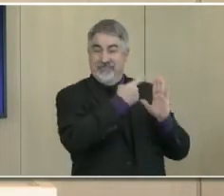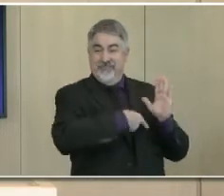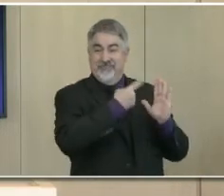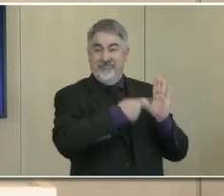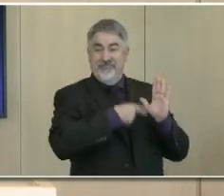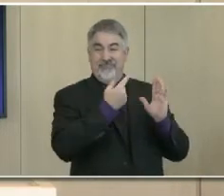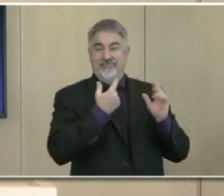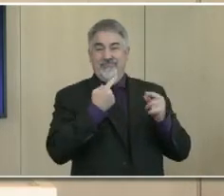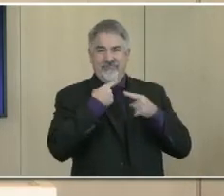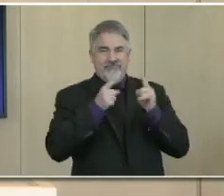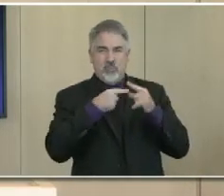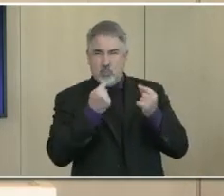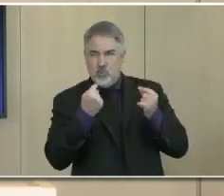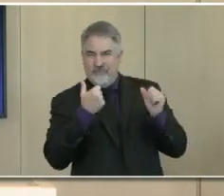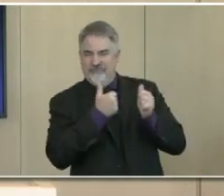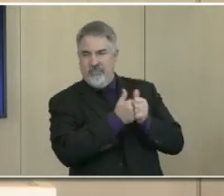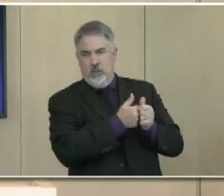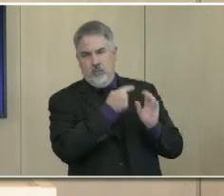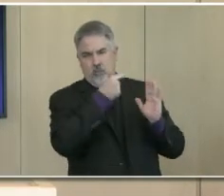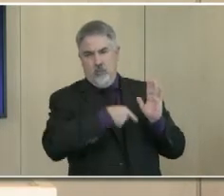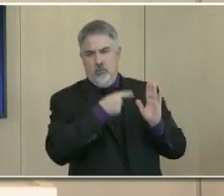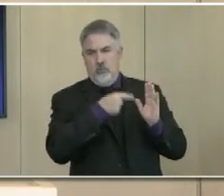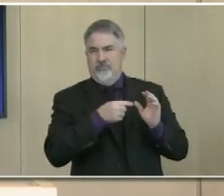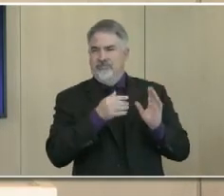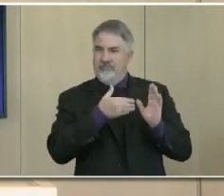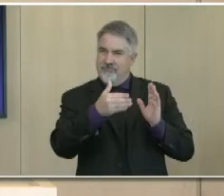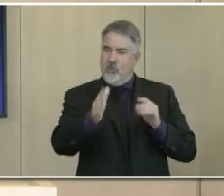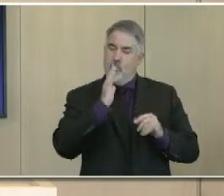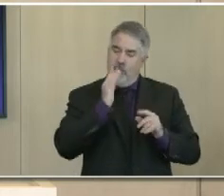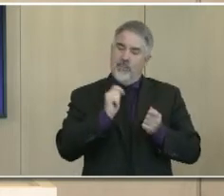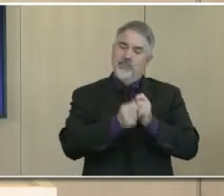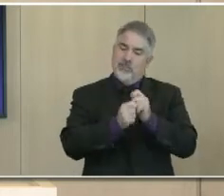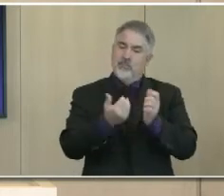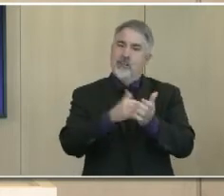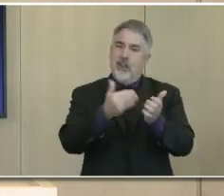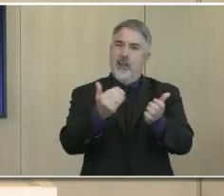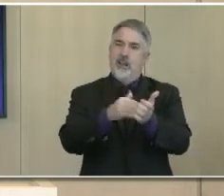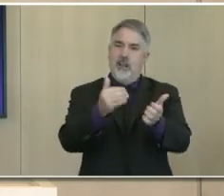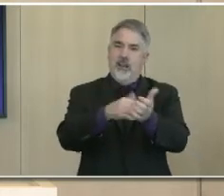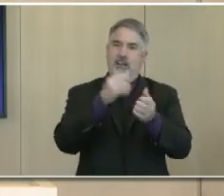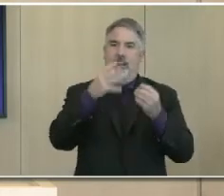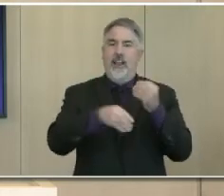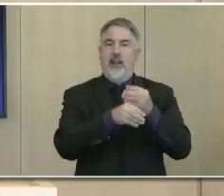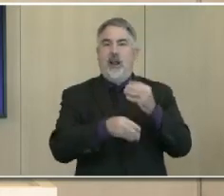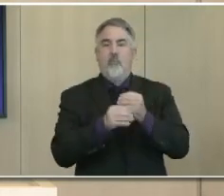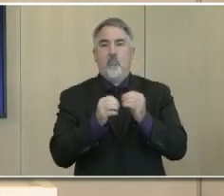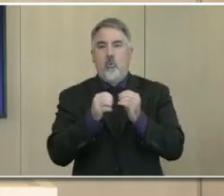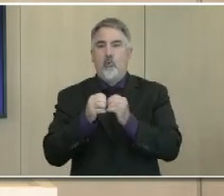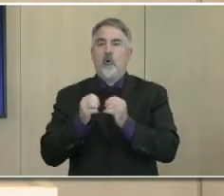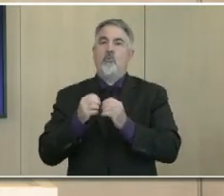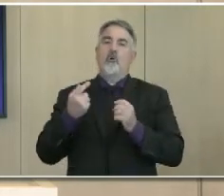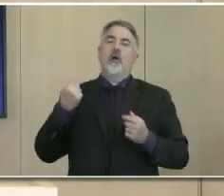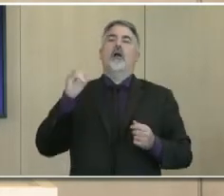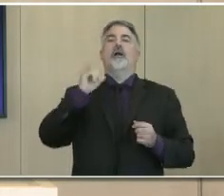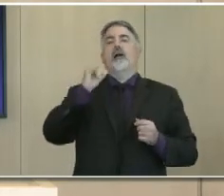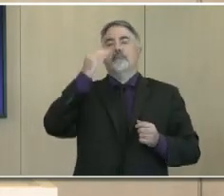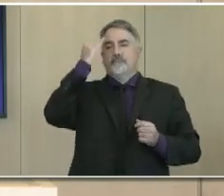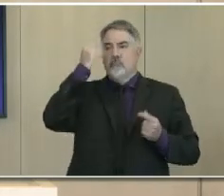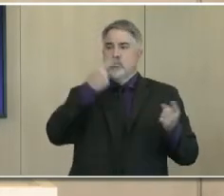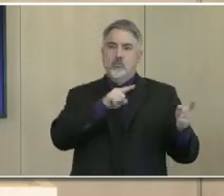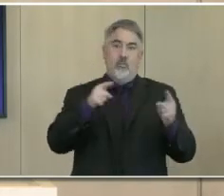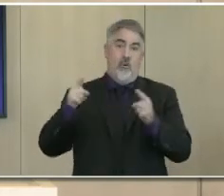they will continue to change as well. We must every day adapt to the latest information. We must adapt to the newest